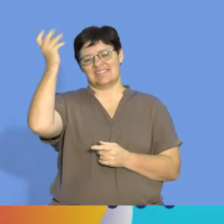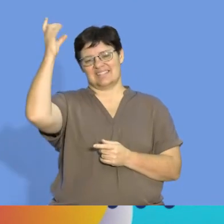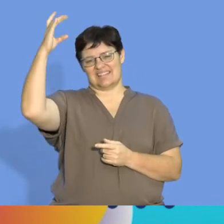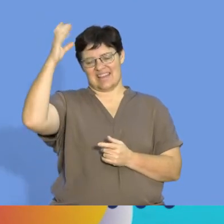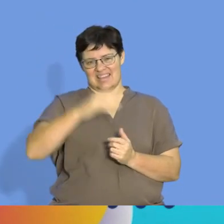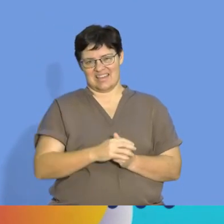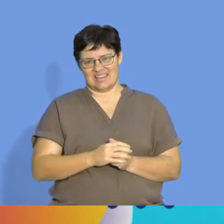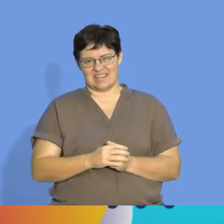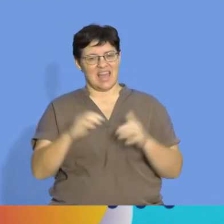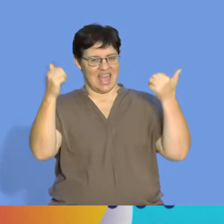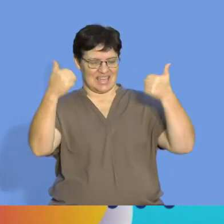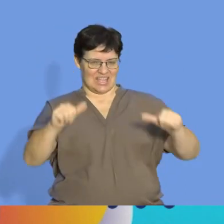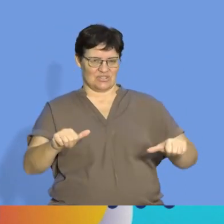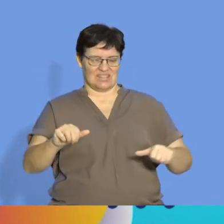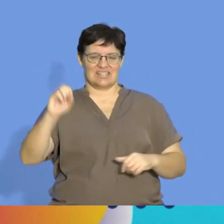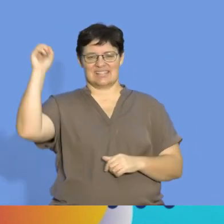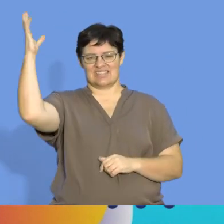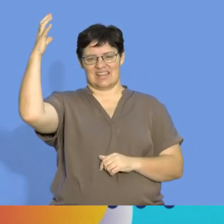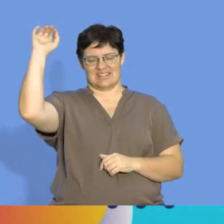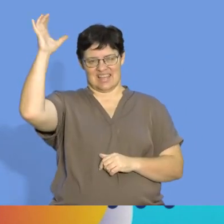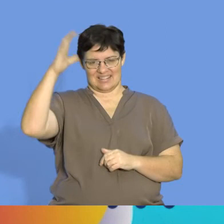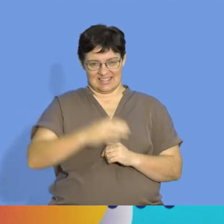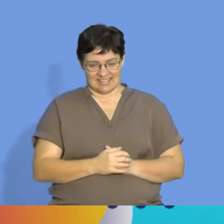you, you're going to be a shining star,